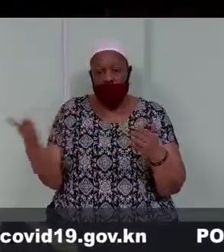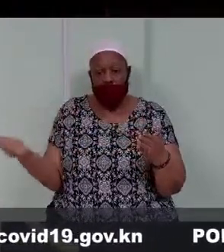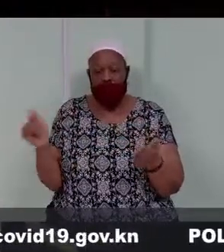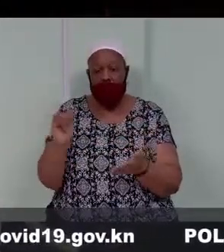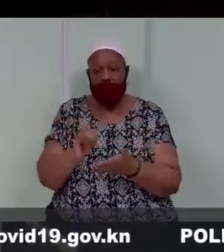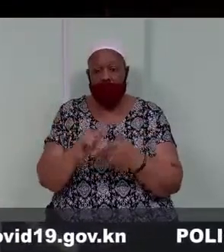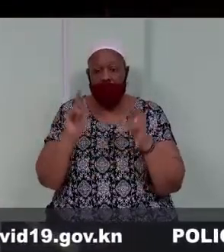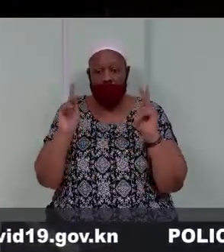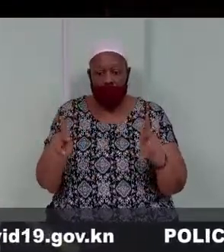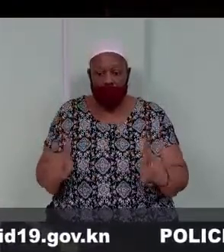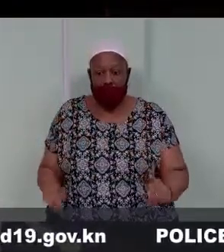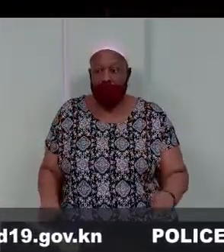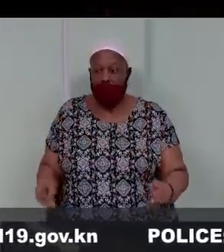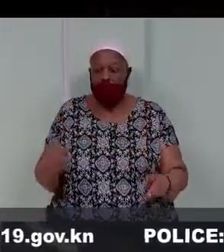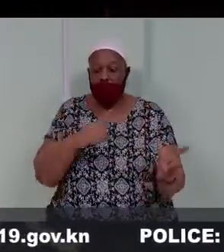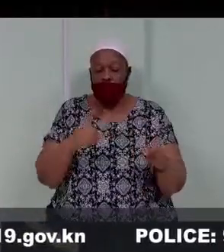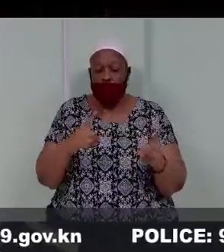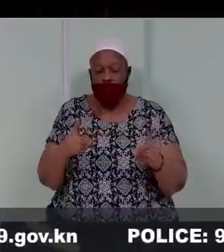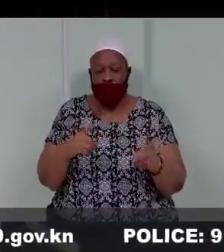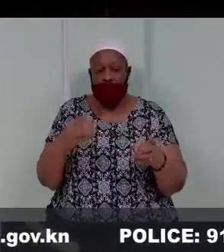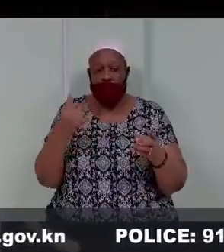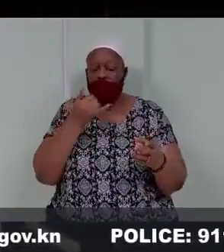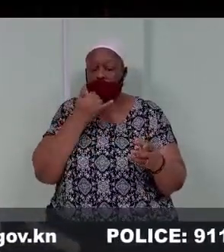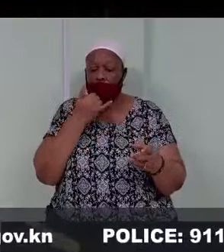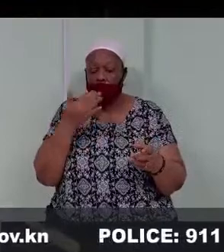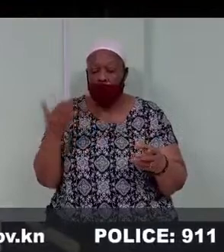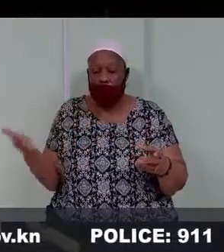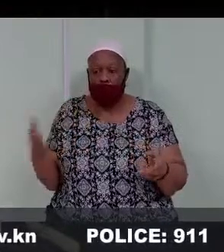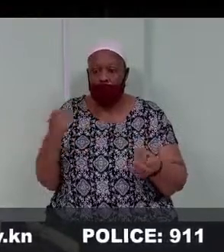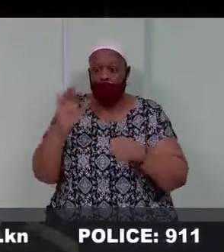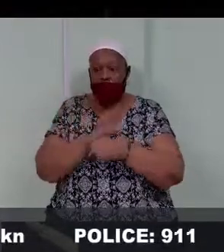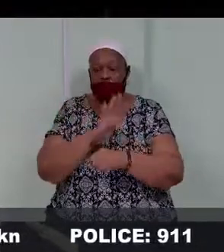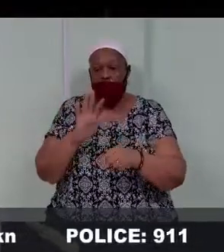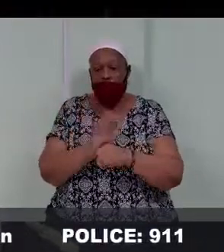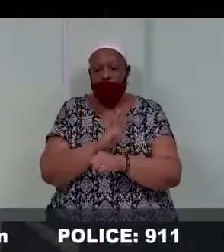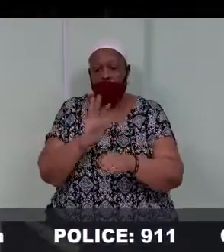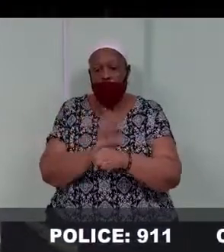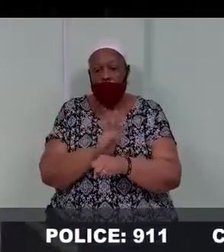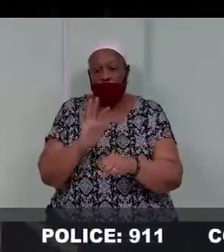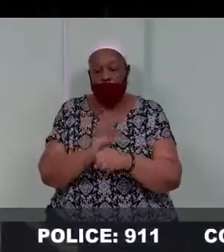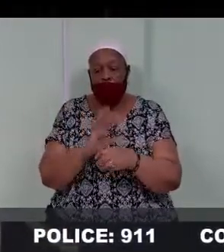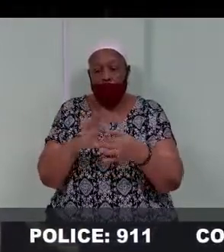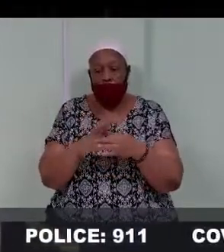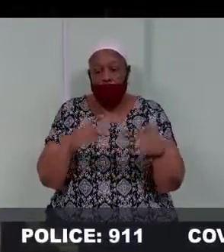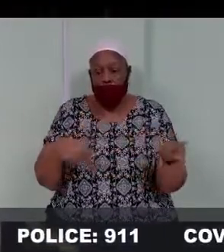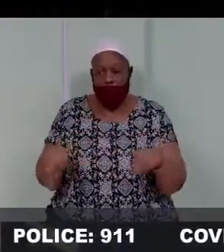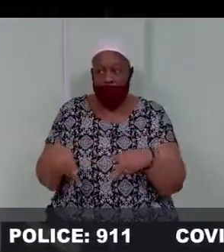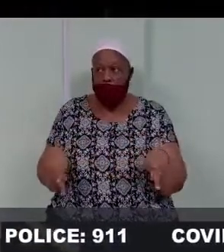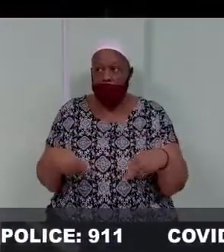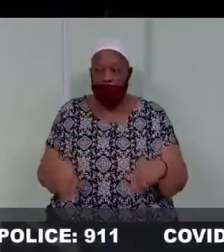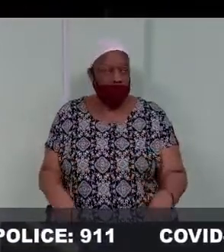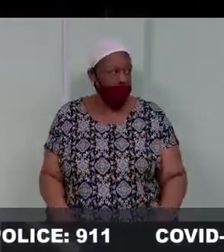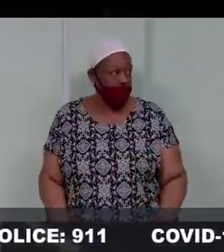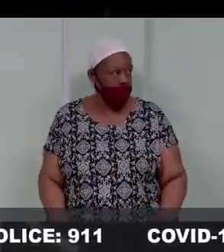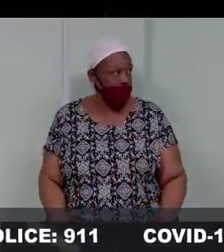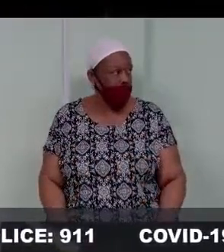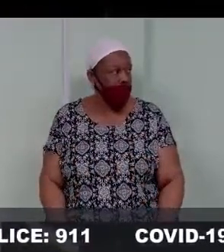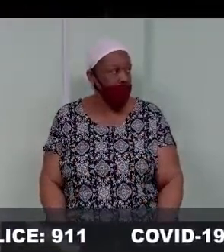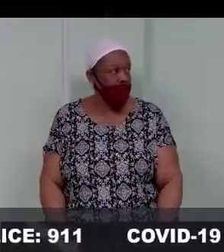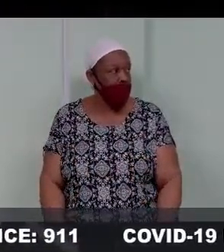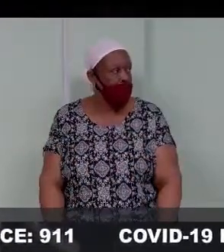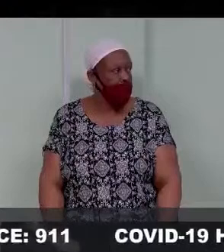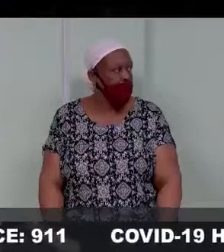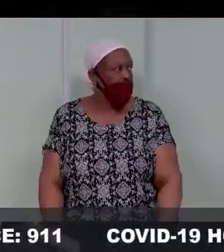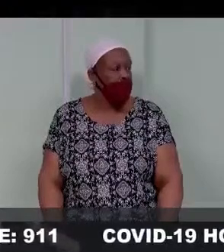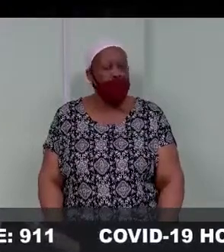our affairs in this new environment in which we find ourselves. That brings us to the end of